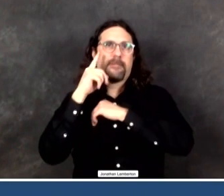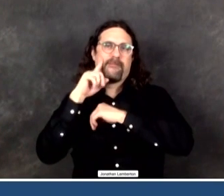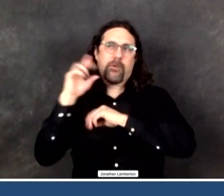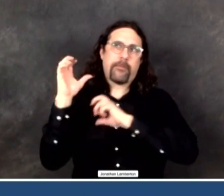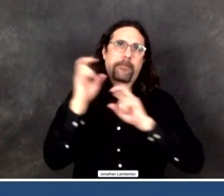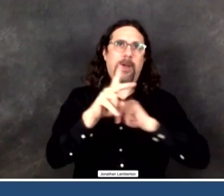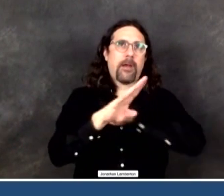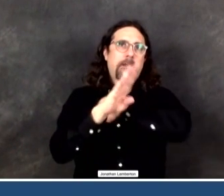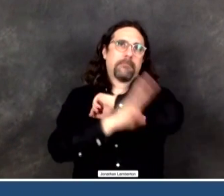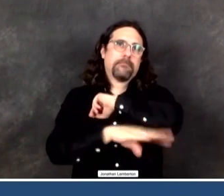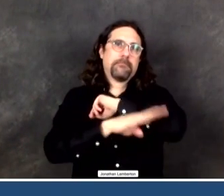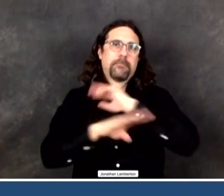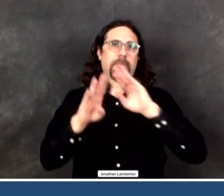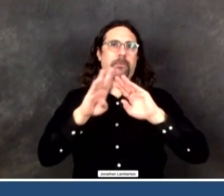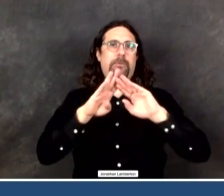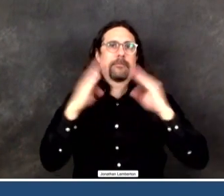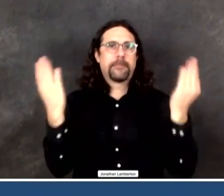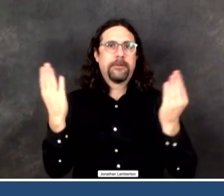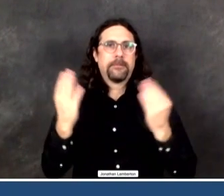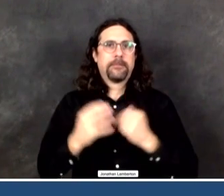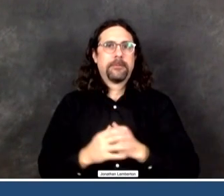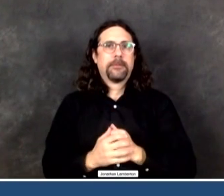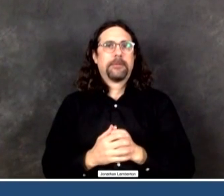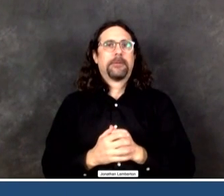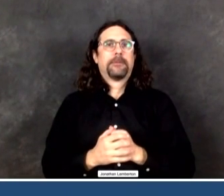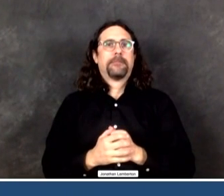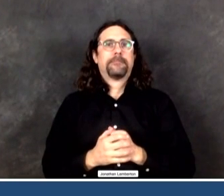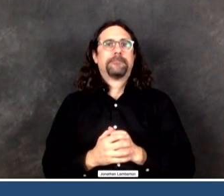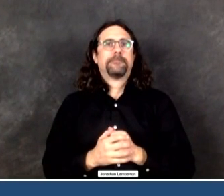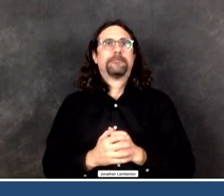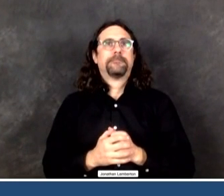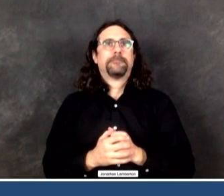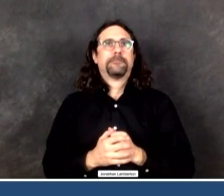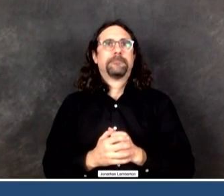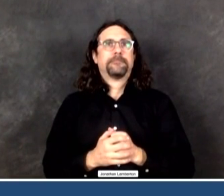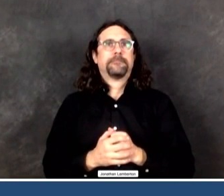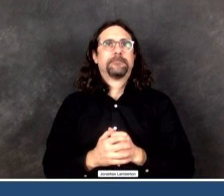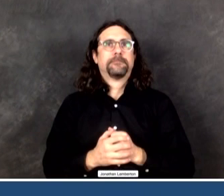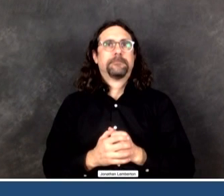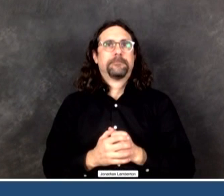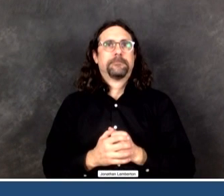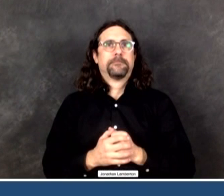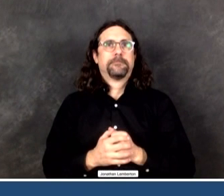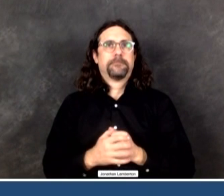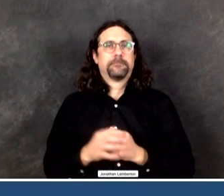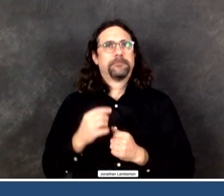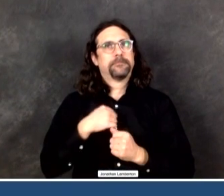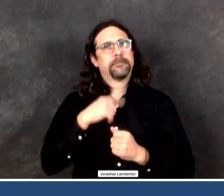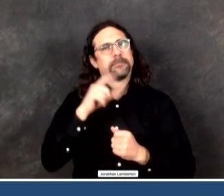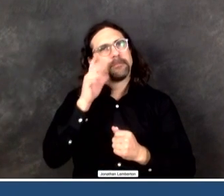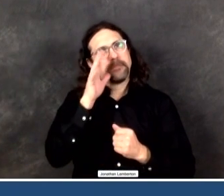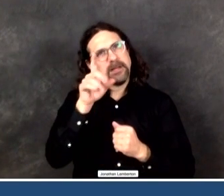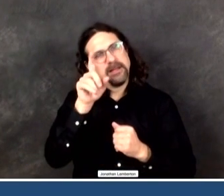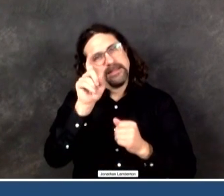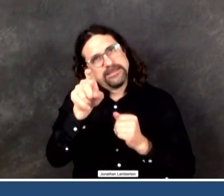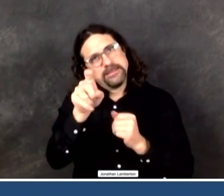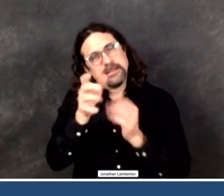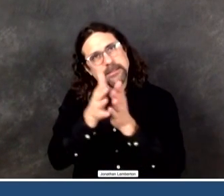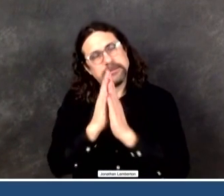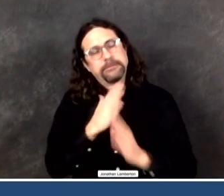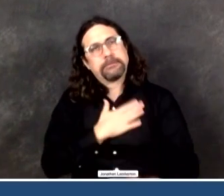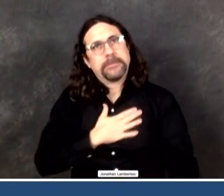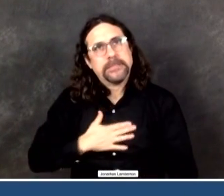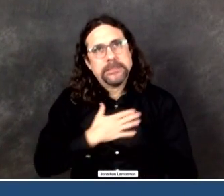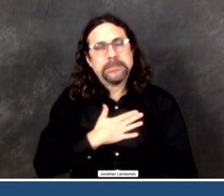all educators to help us through this path together and work together to help our kids. And it's going to get